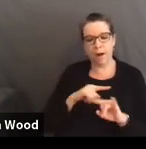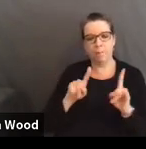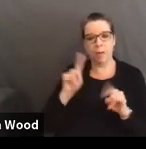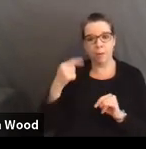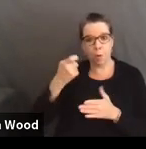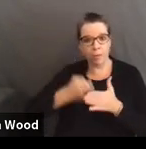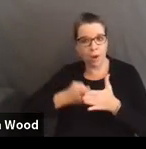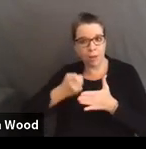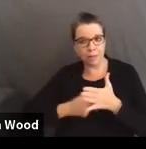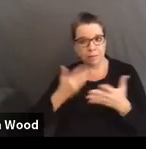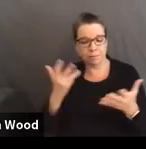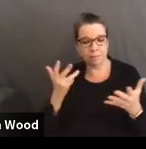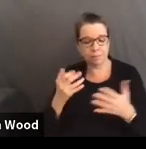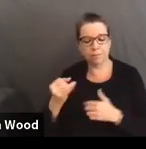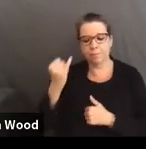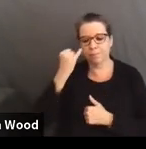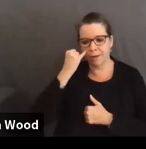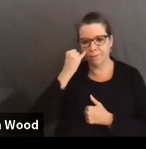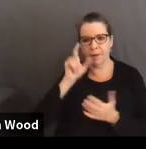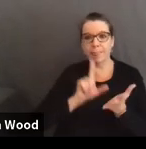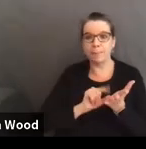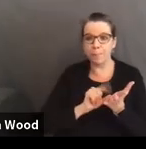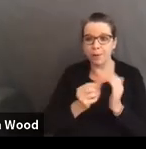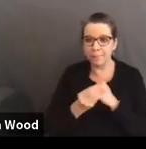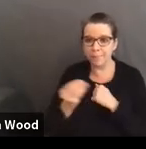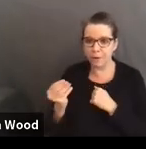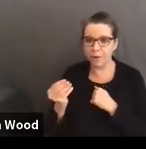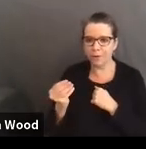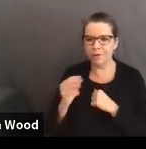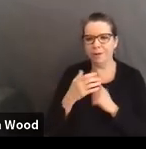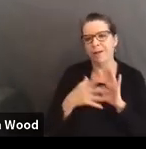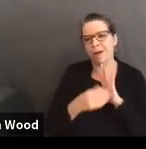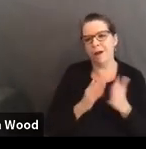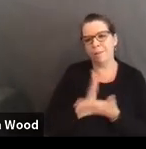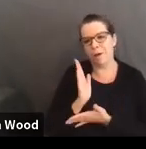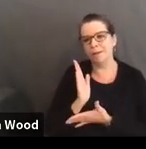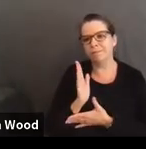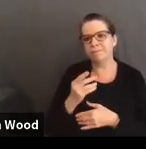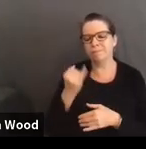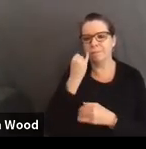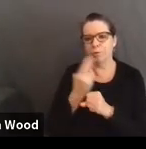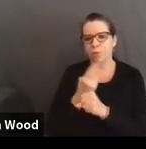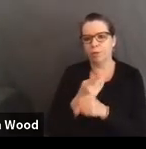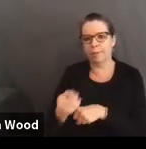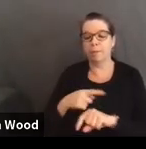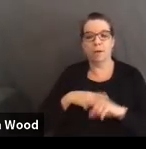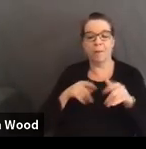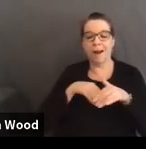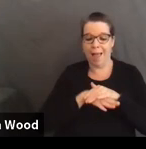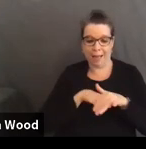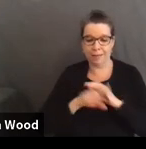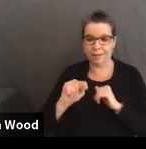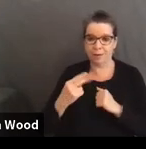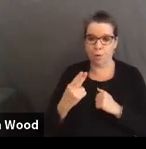should anticipate is if you're printing materials for use. But access to Texas